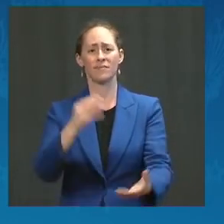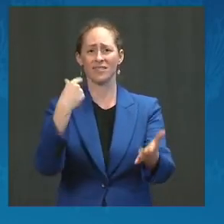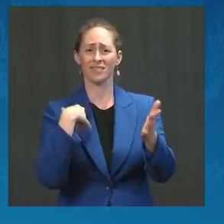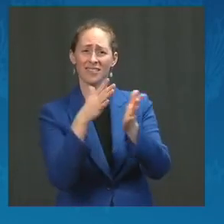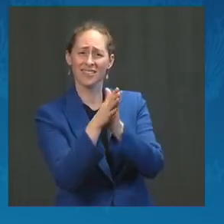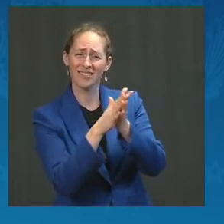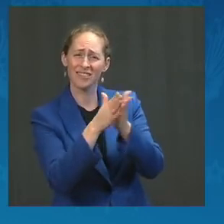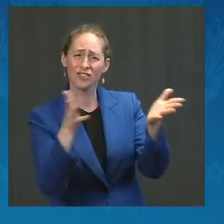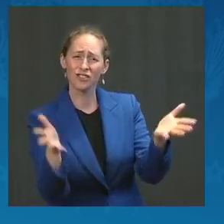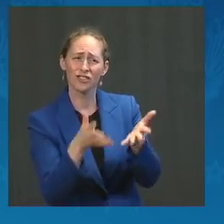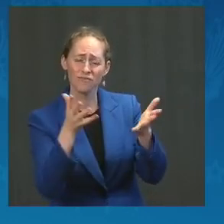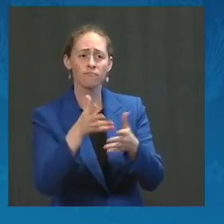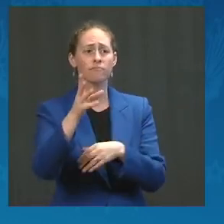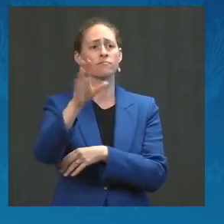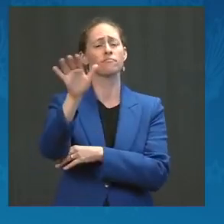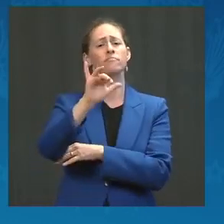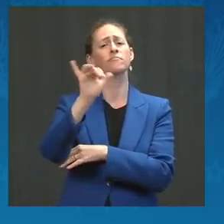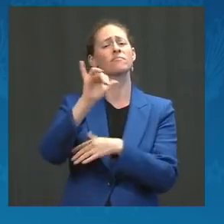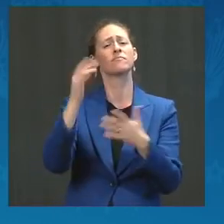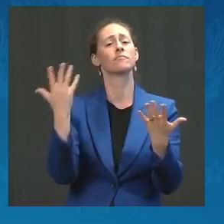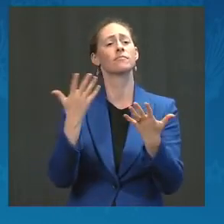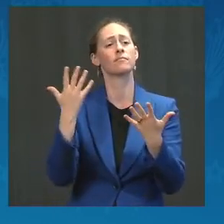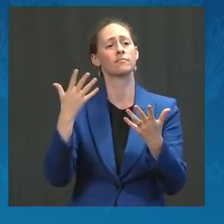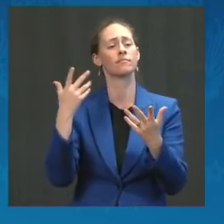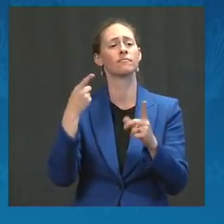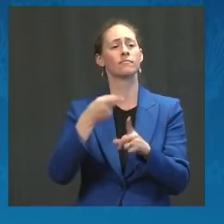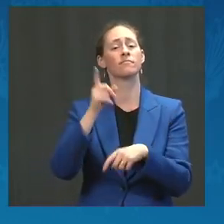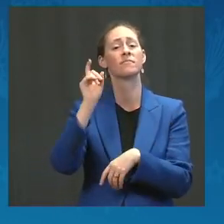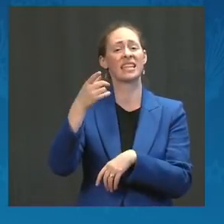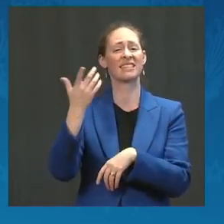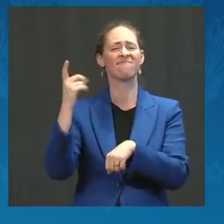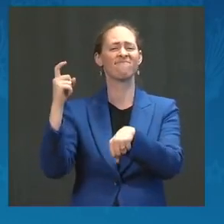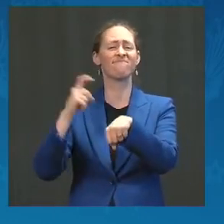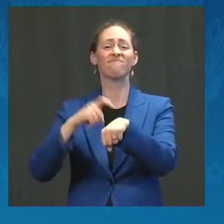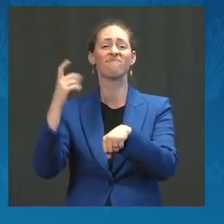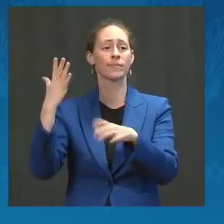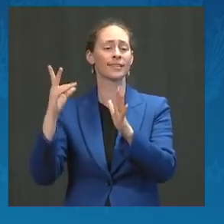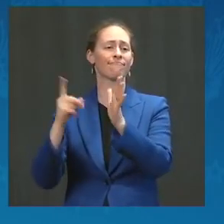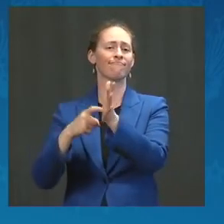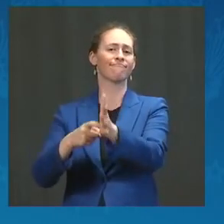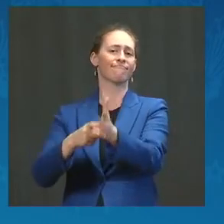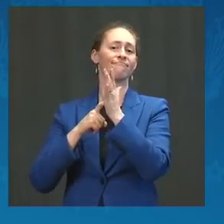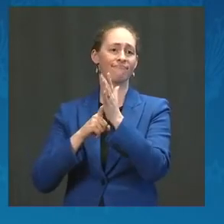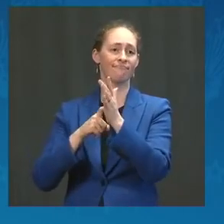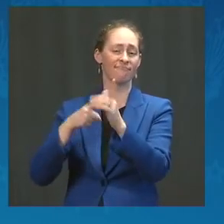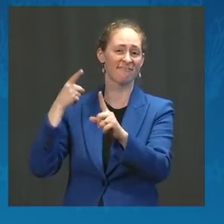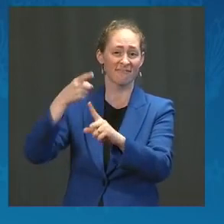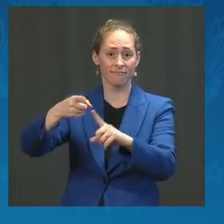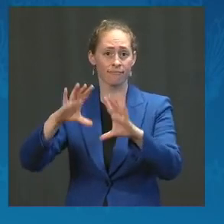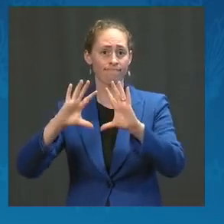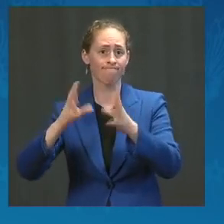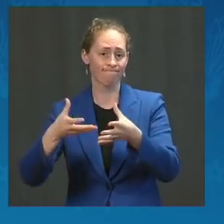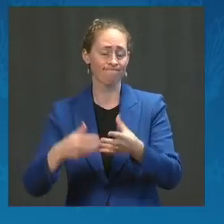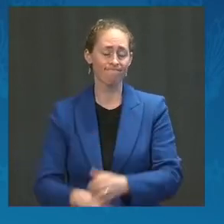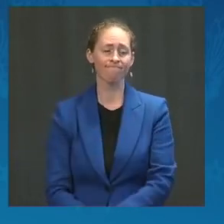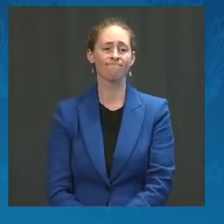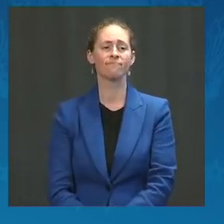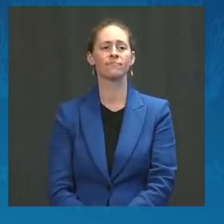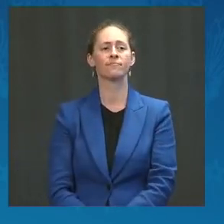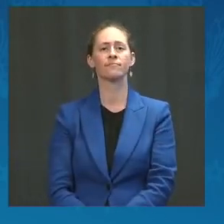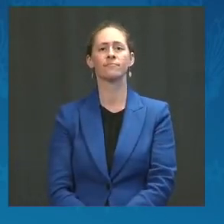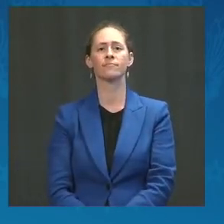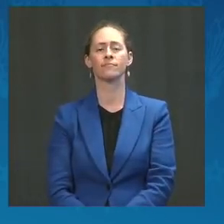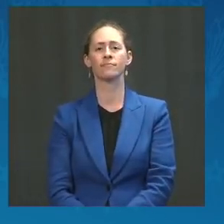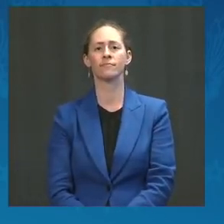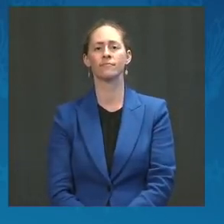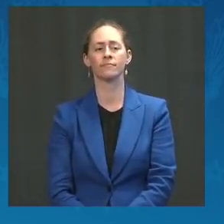it's time to impose requirements on key groups to make sure they're vaccinated. Excuse me. Just